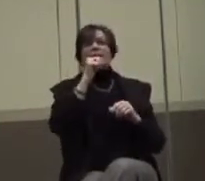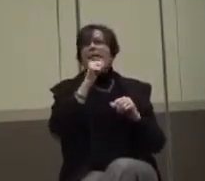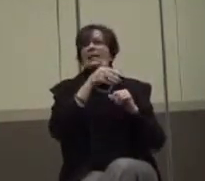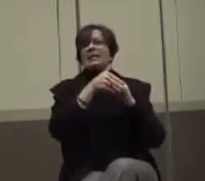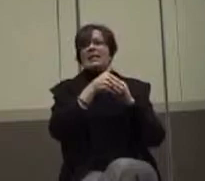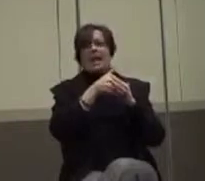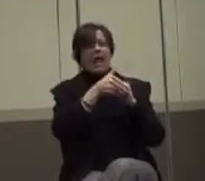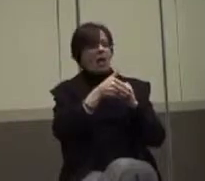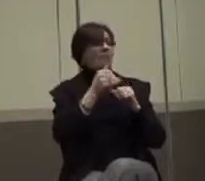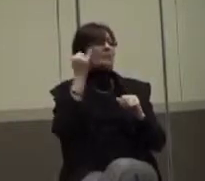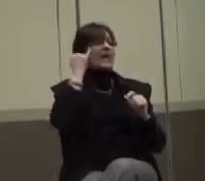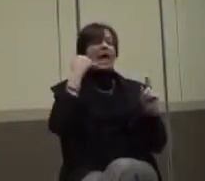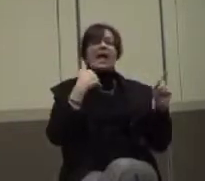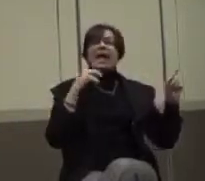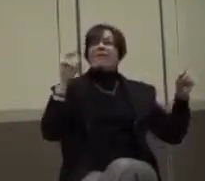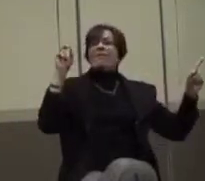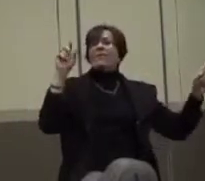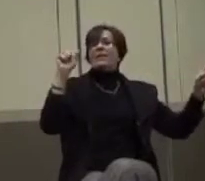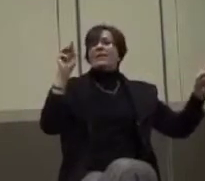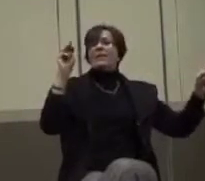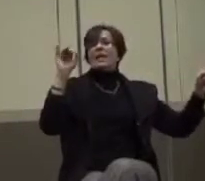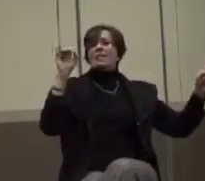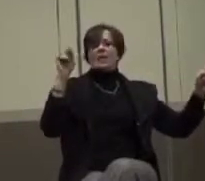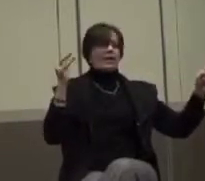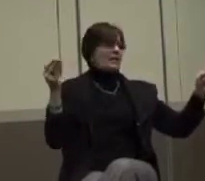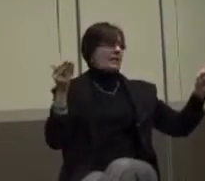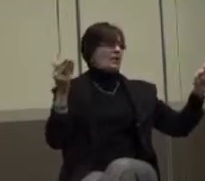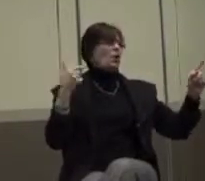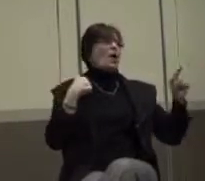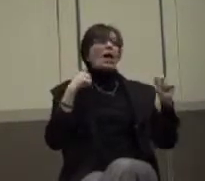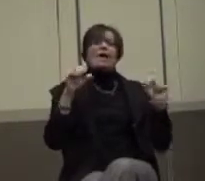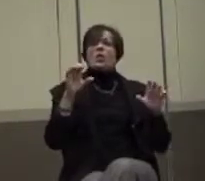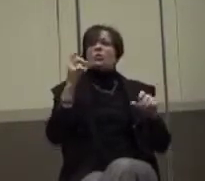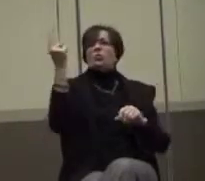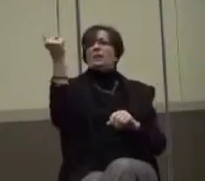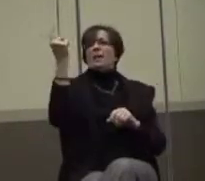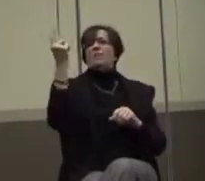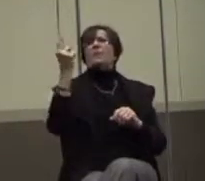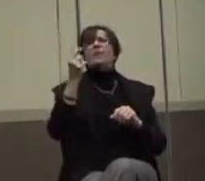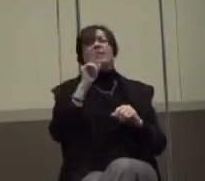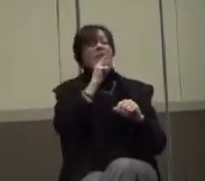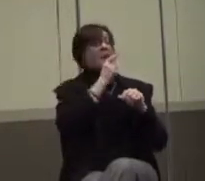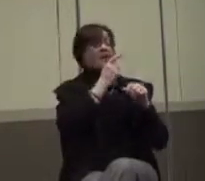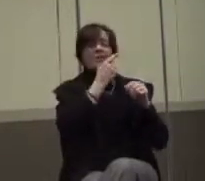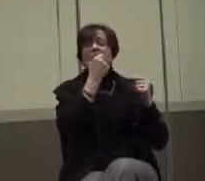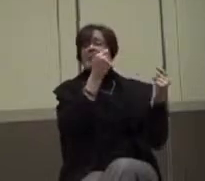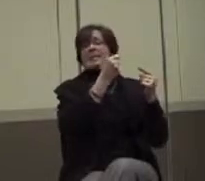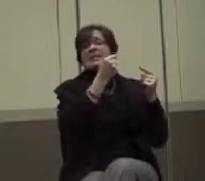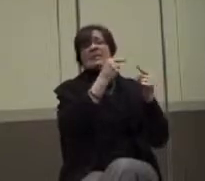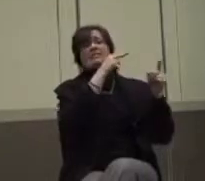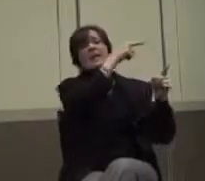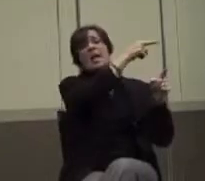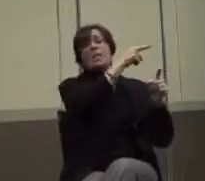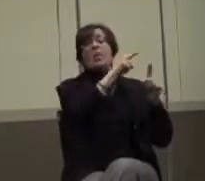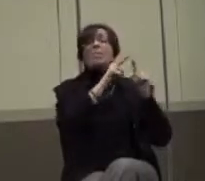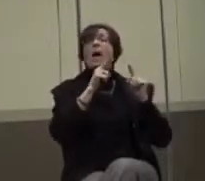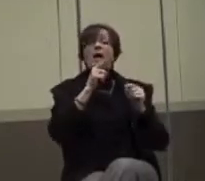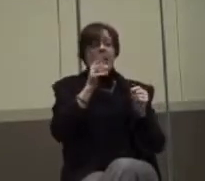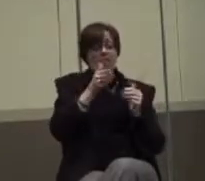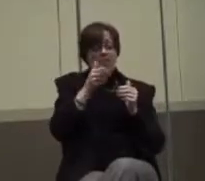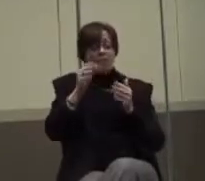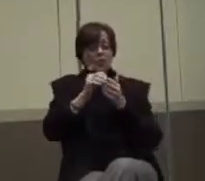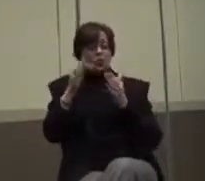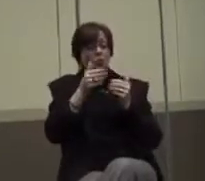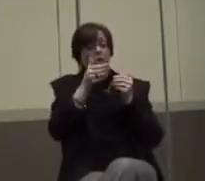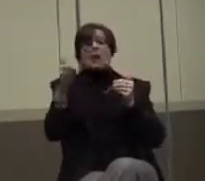here. Damien, right? I could be doing something that's detrimental to Damien that's fine for the student next to him.